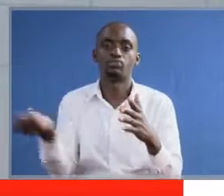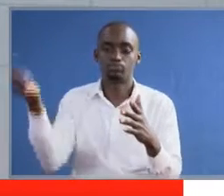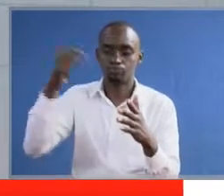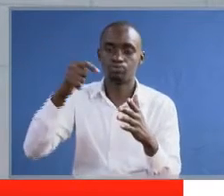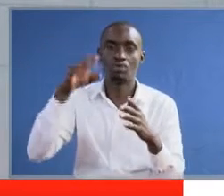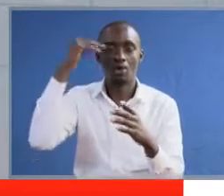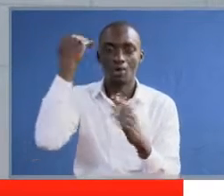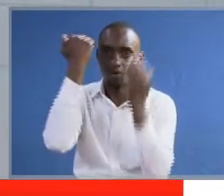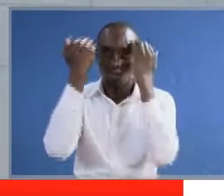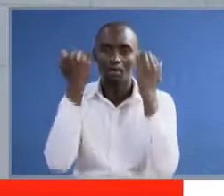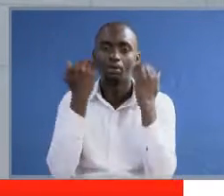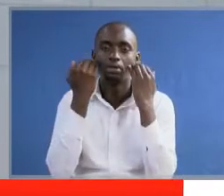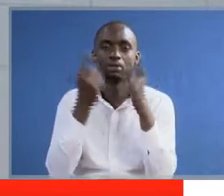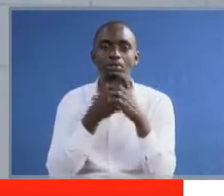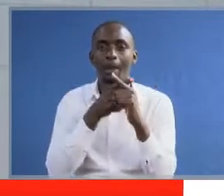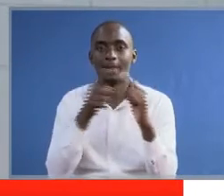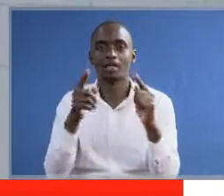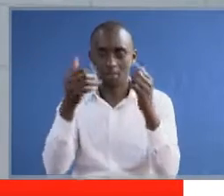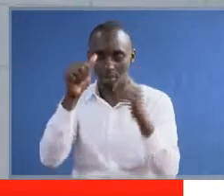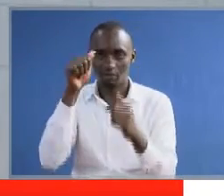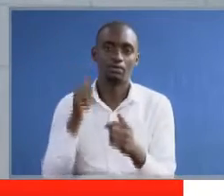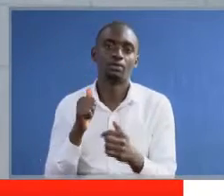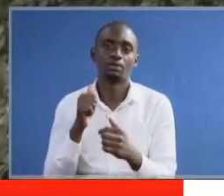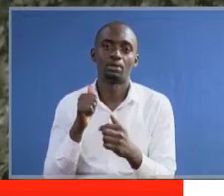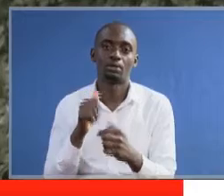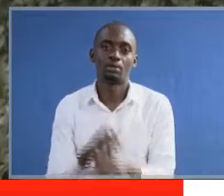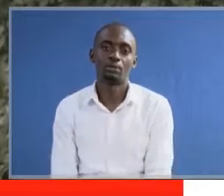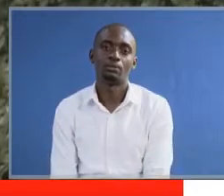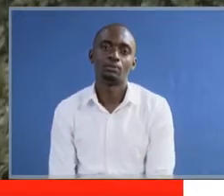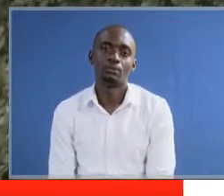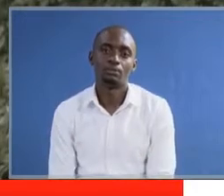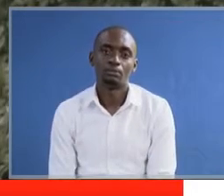Courts, where they denied the charges.